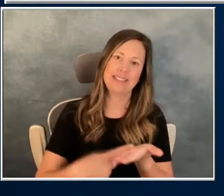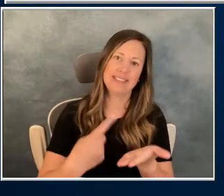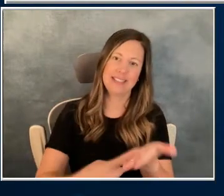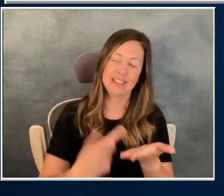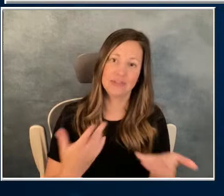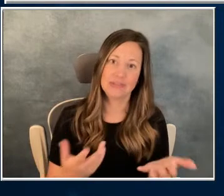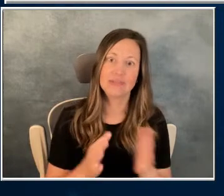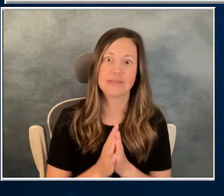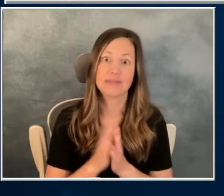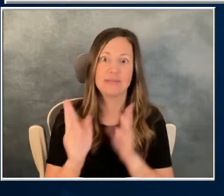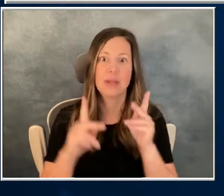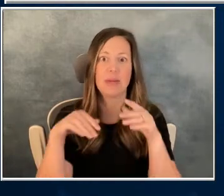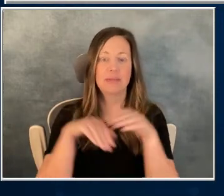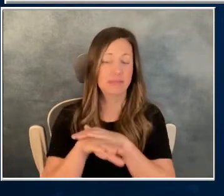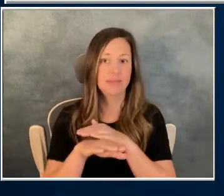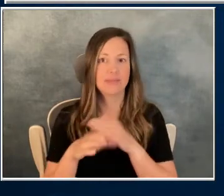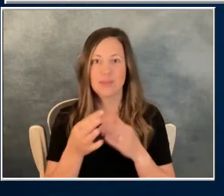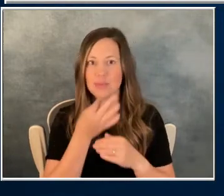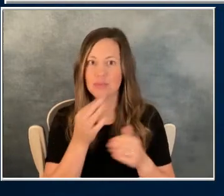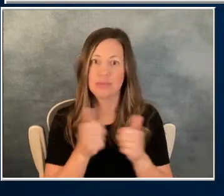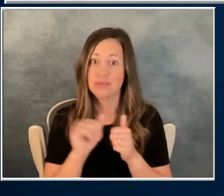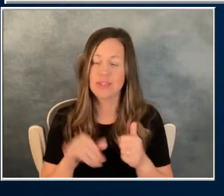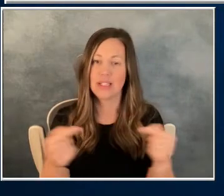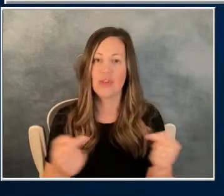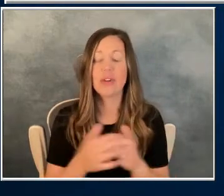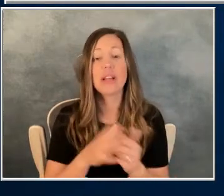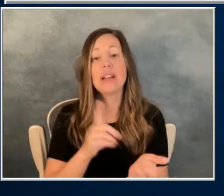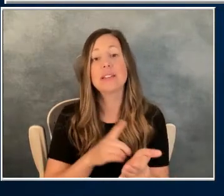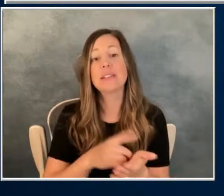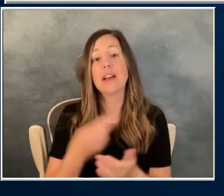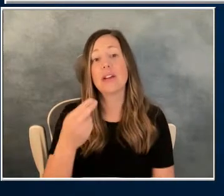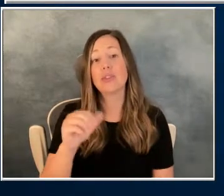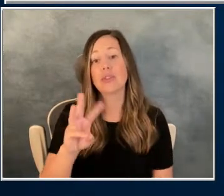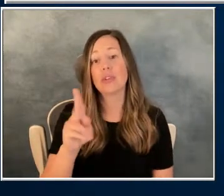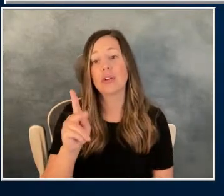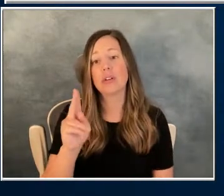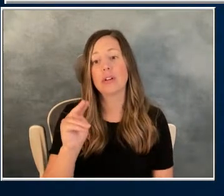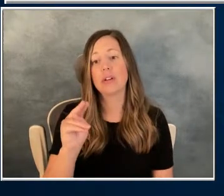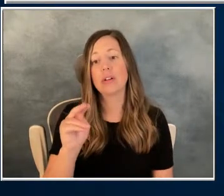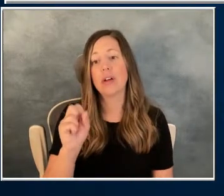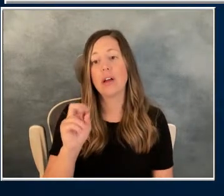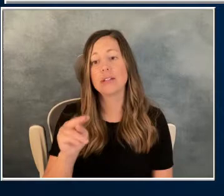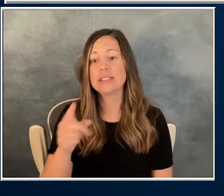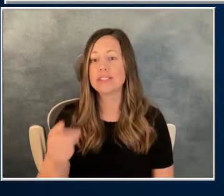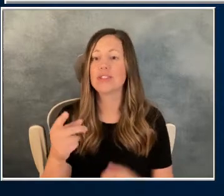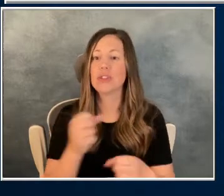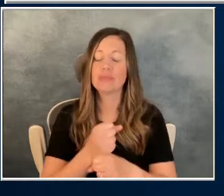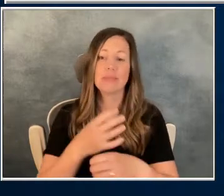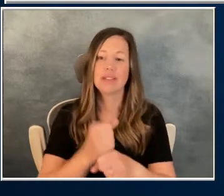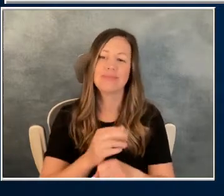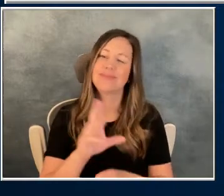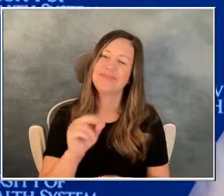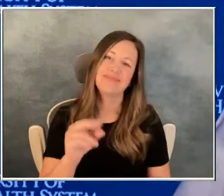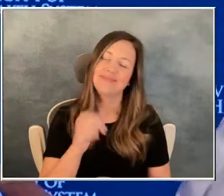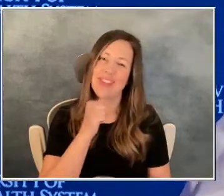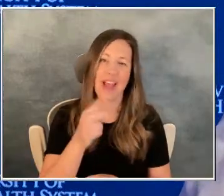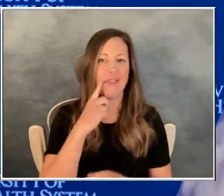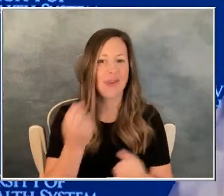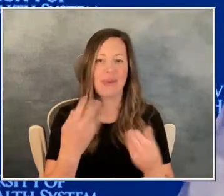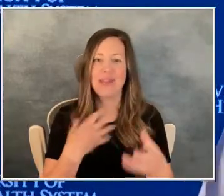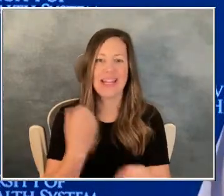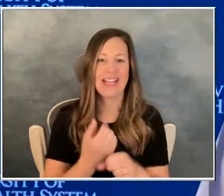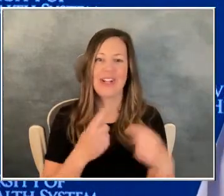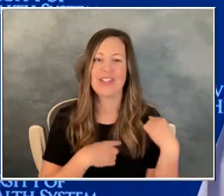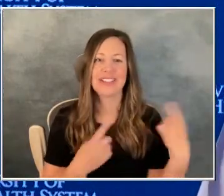emergency department doors. Dr. Hawkinson, do you light off fireworks? No, I haven't for many, many years. I would prefer just to sit